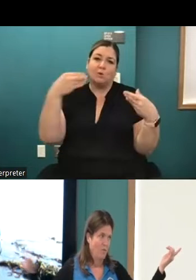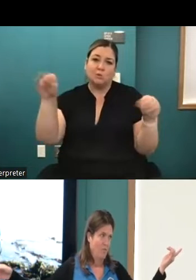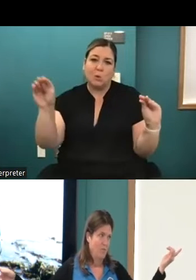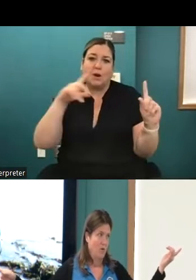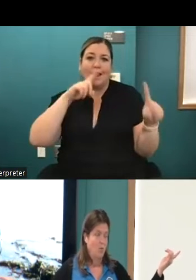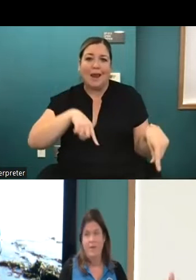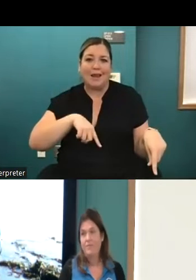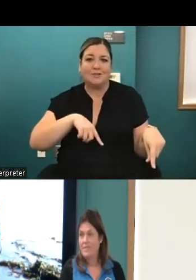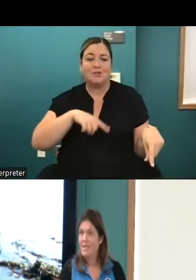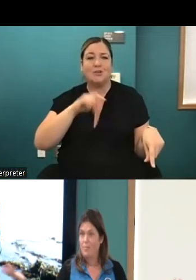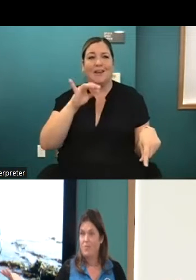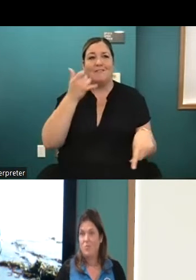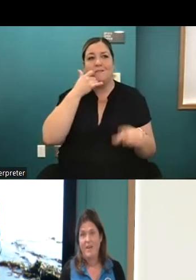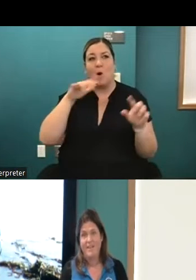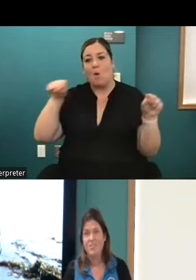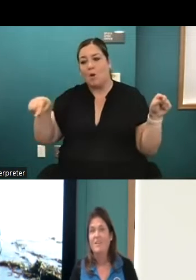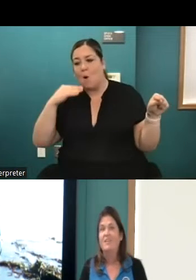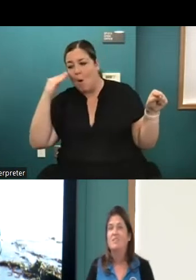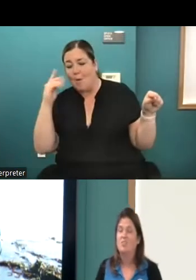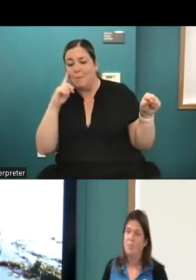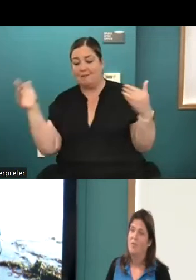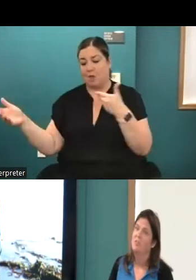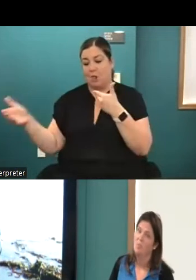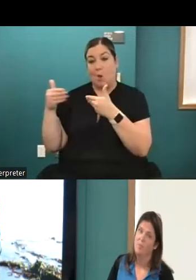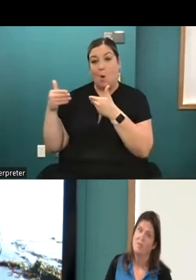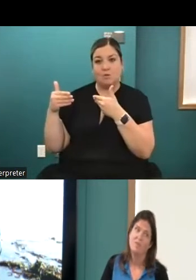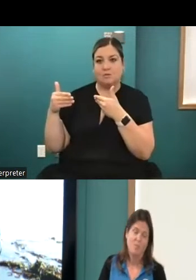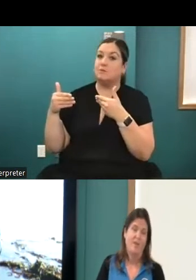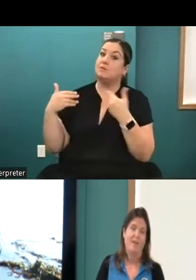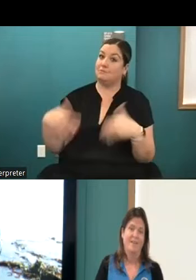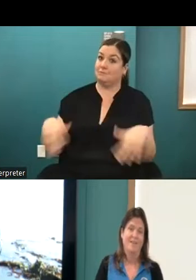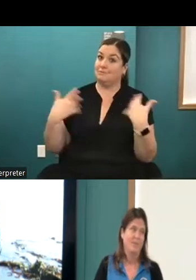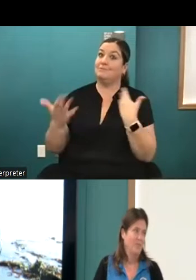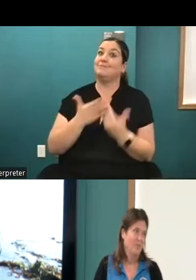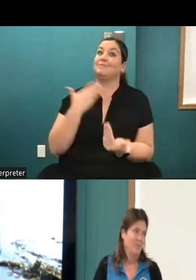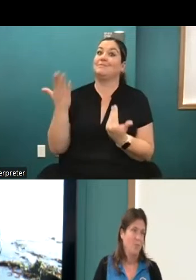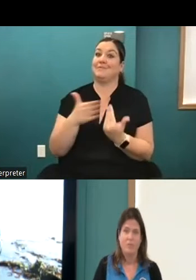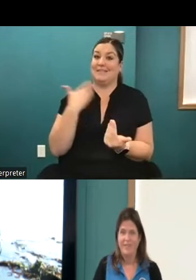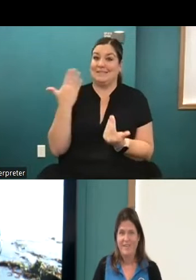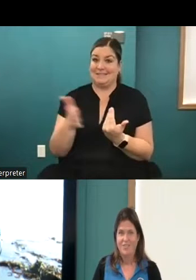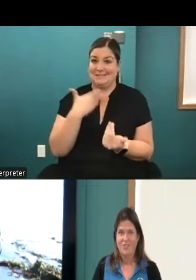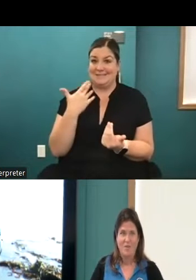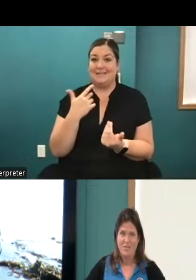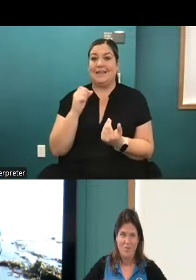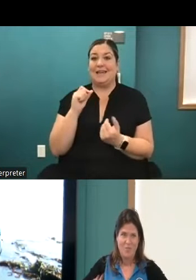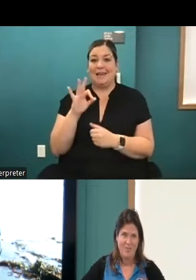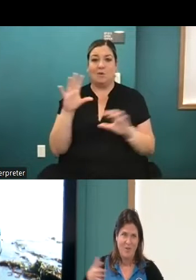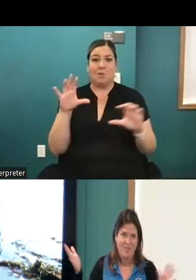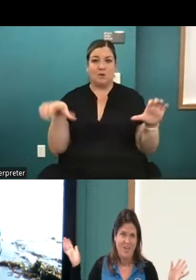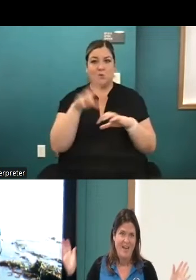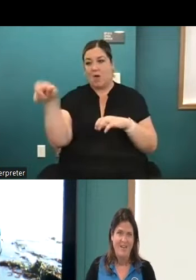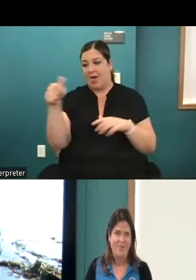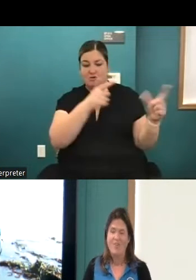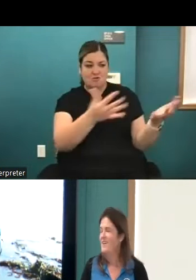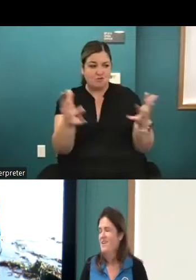a call if her phone is at home, but if it's in that Bluetooth range, super, super, super handy, especially if you're a multitasker and want to do other things while